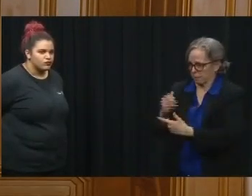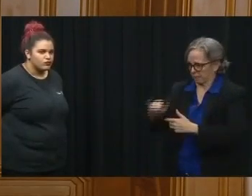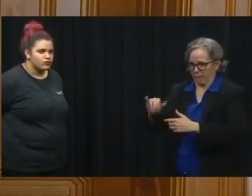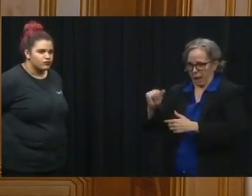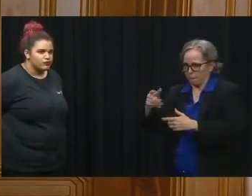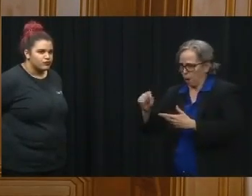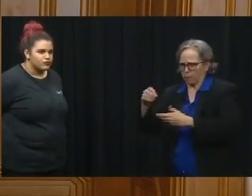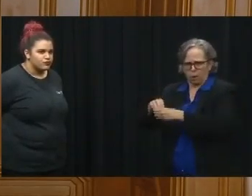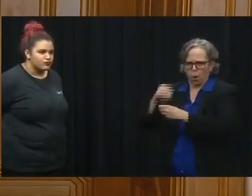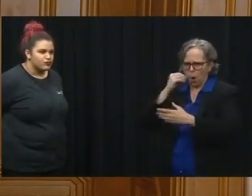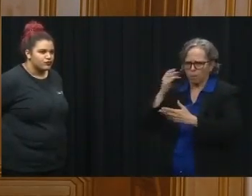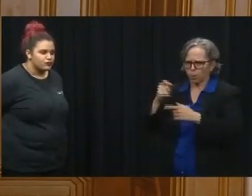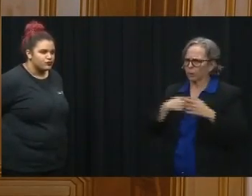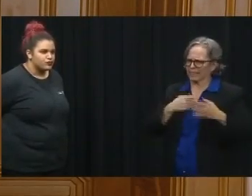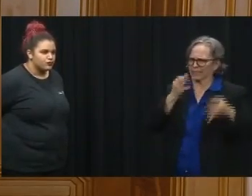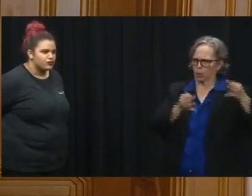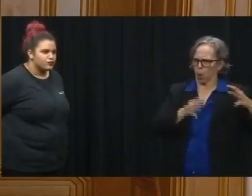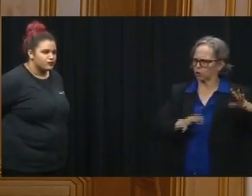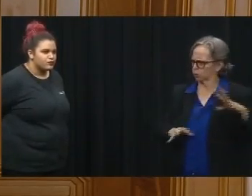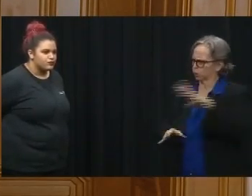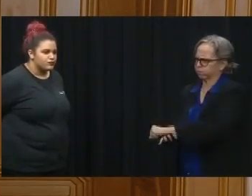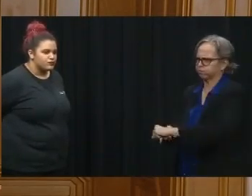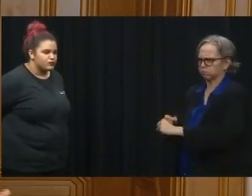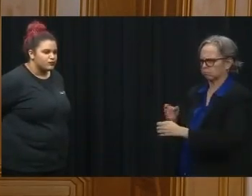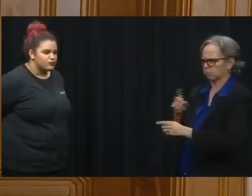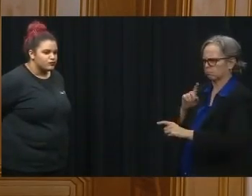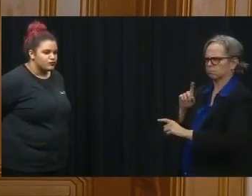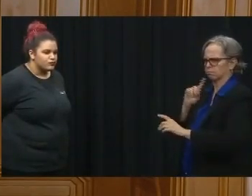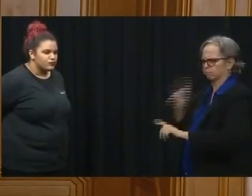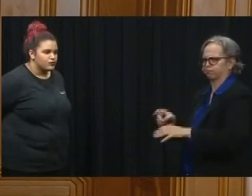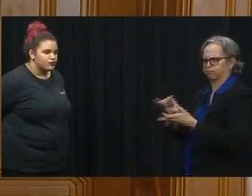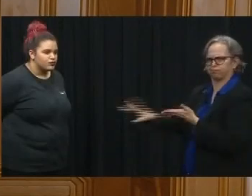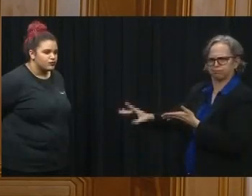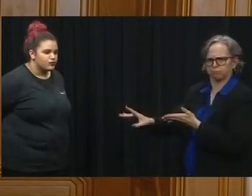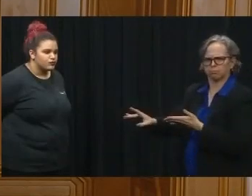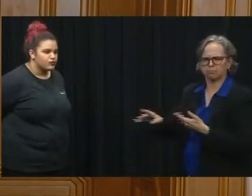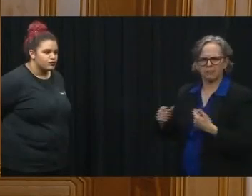that flexibility. So I think this is a logical step